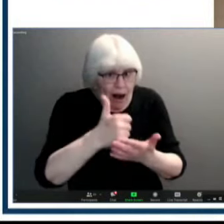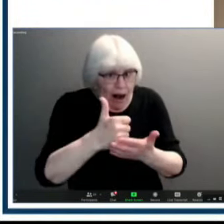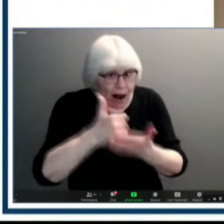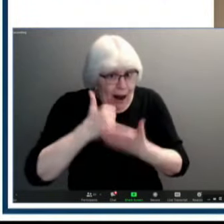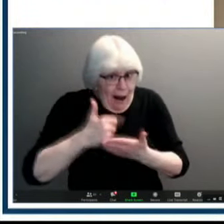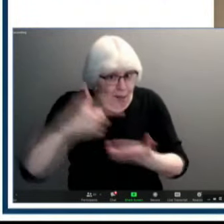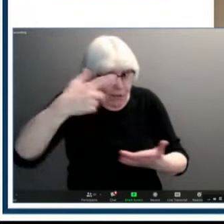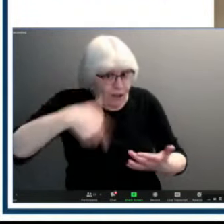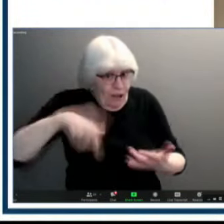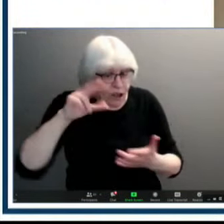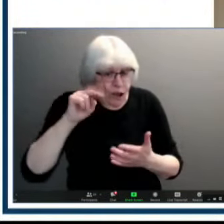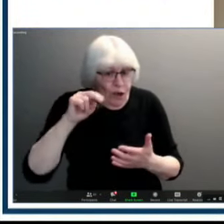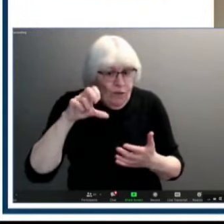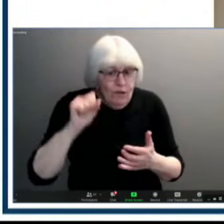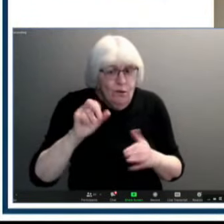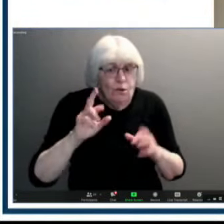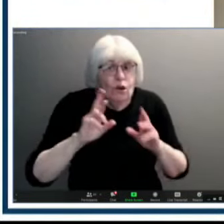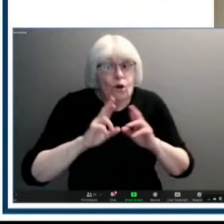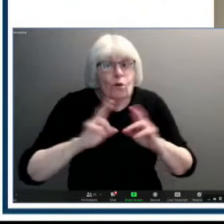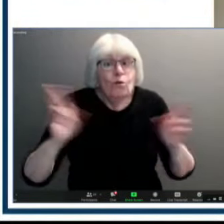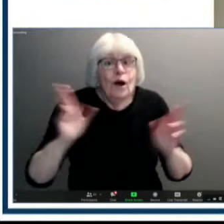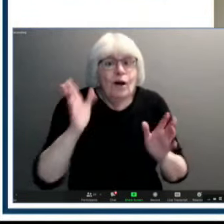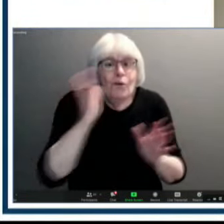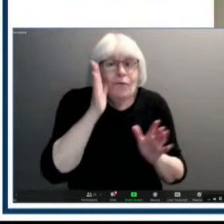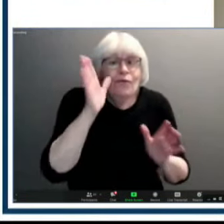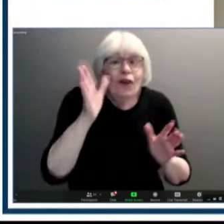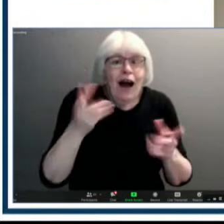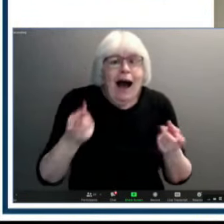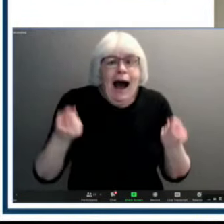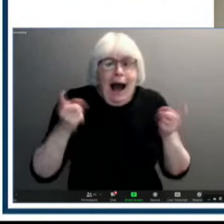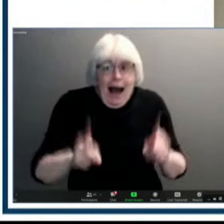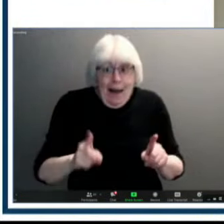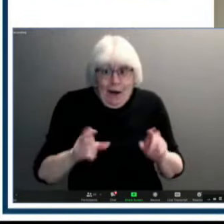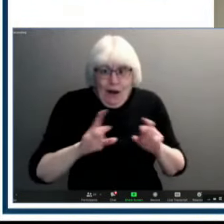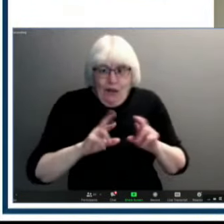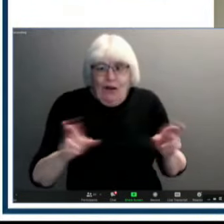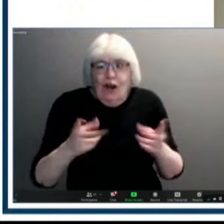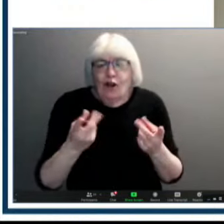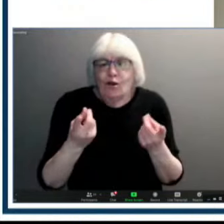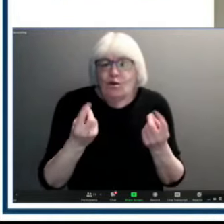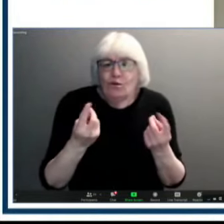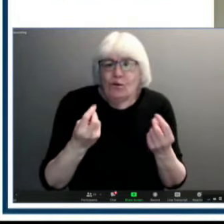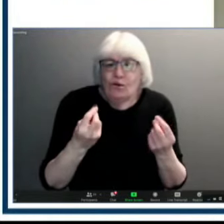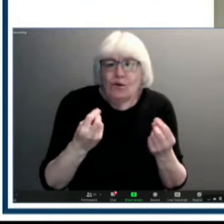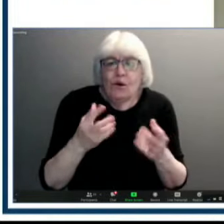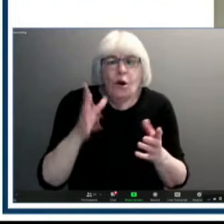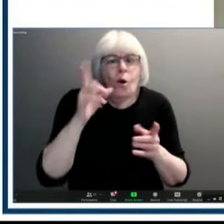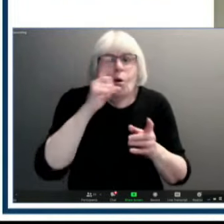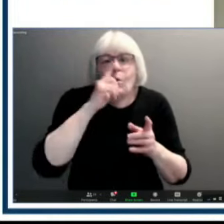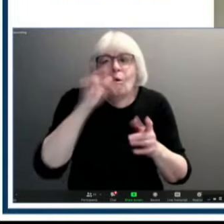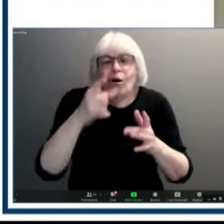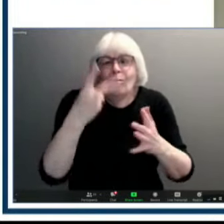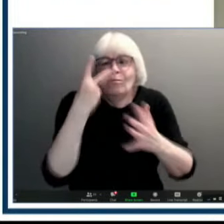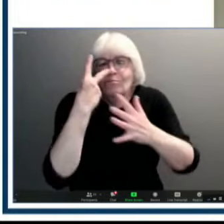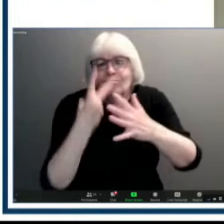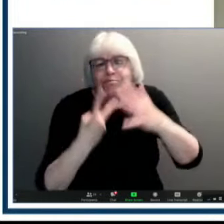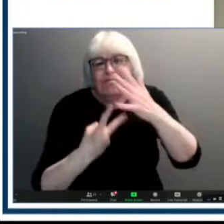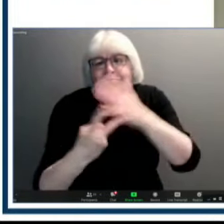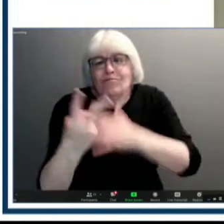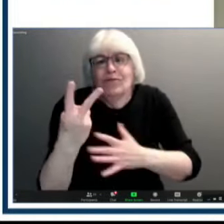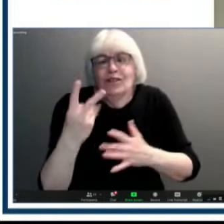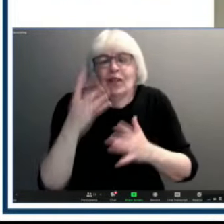here? And perhaps what you guys are looking at, potentially one of the worser case scenarios in terms of numbers